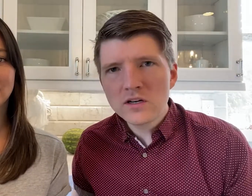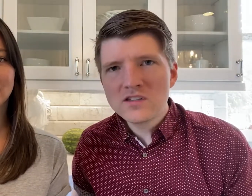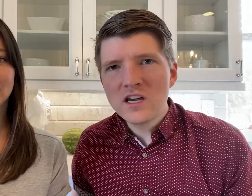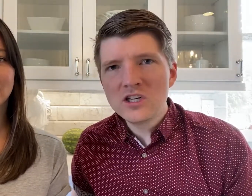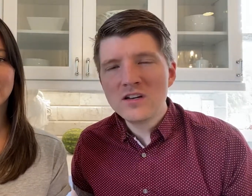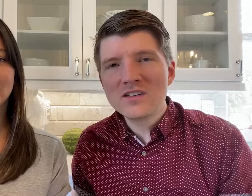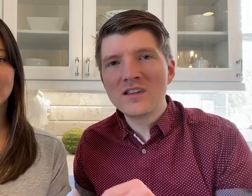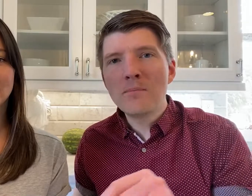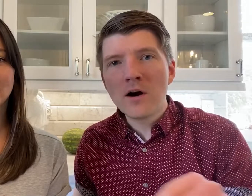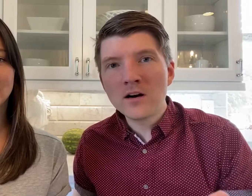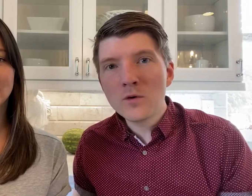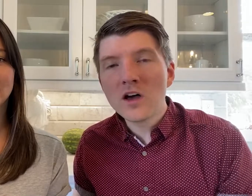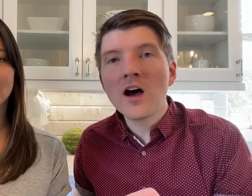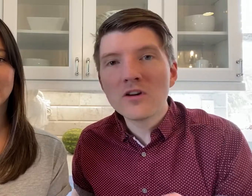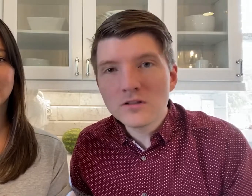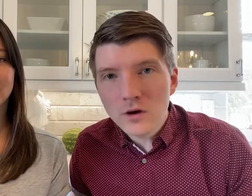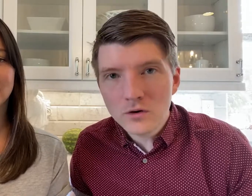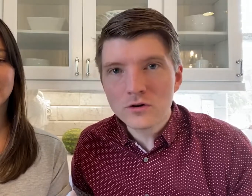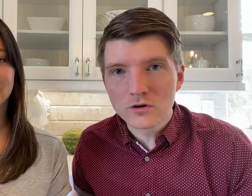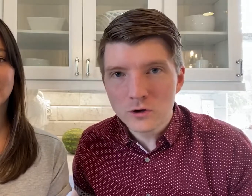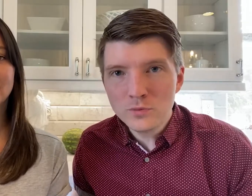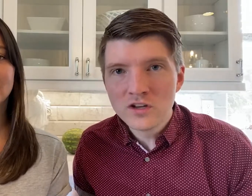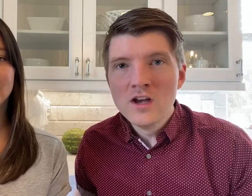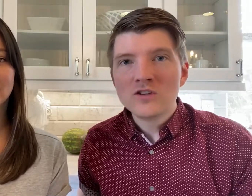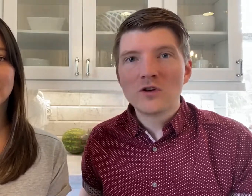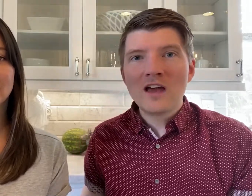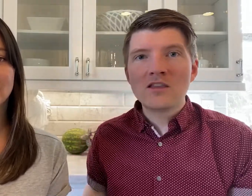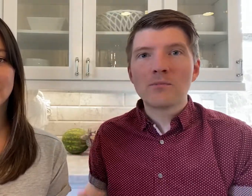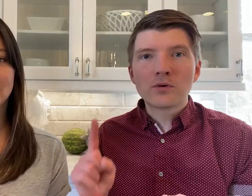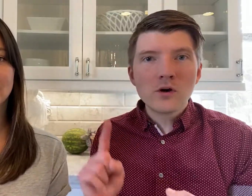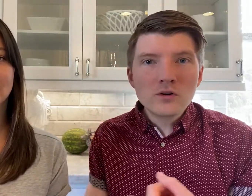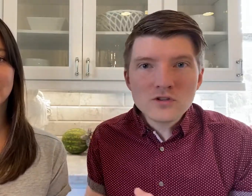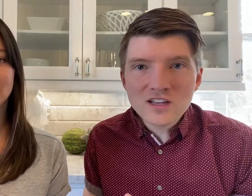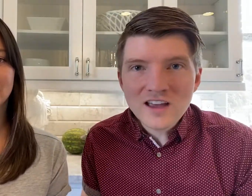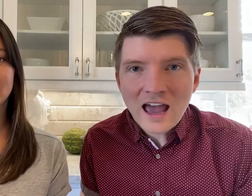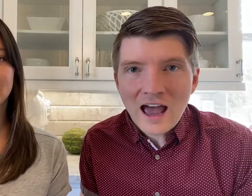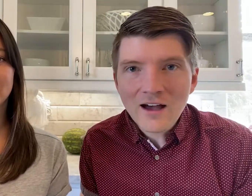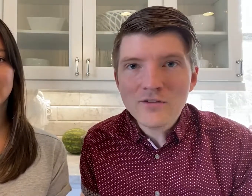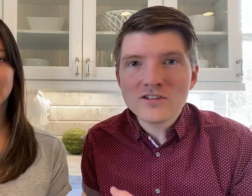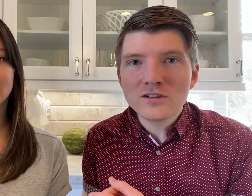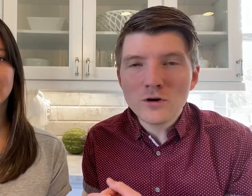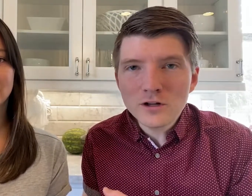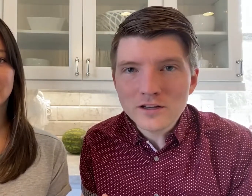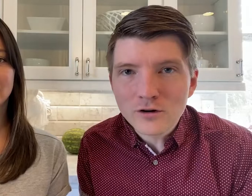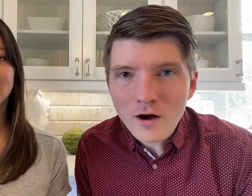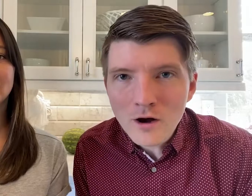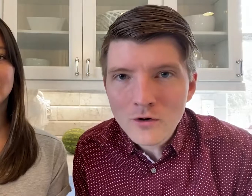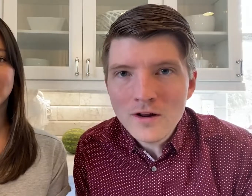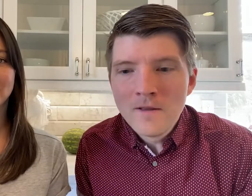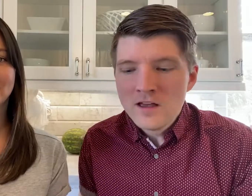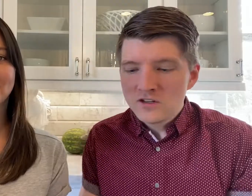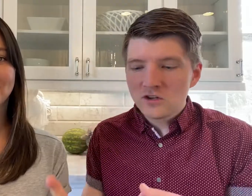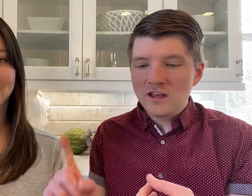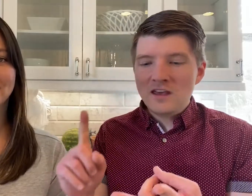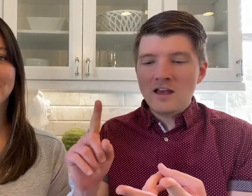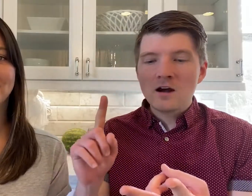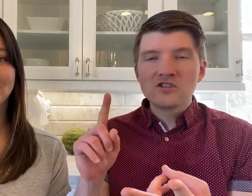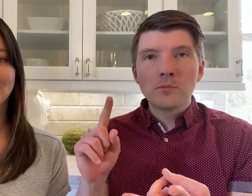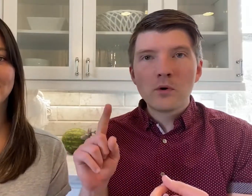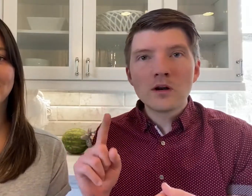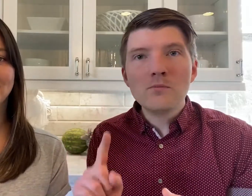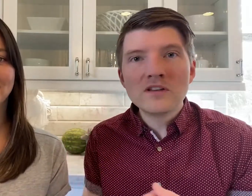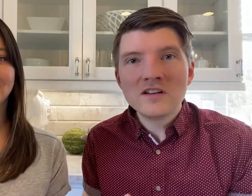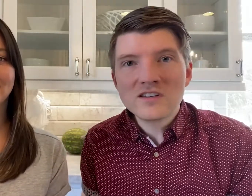this organization is that they partner with other local groups so that the produce that they have is locally grown, so that they